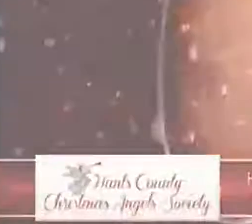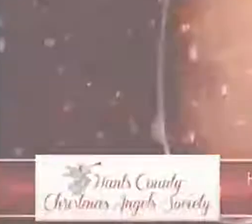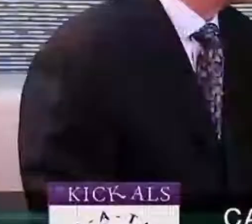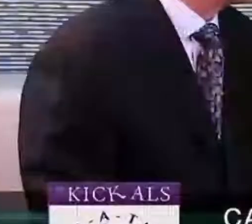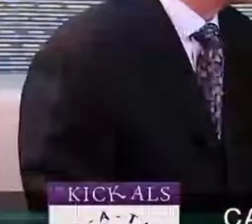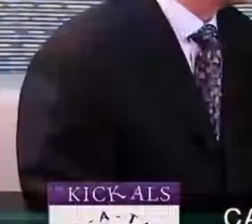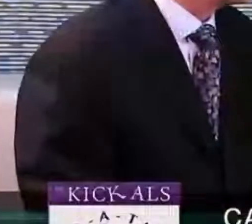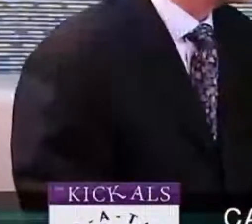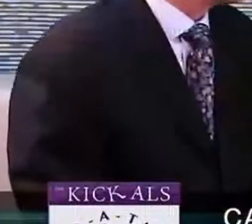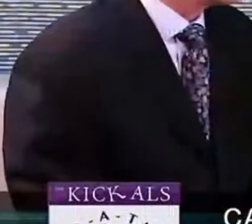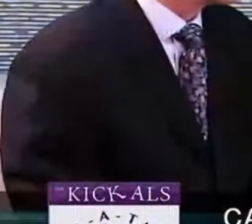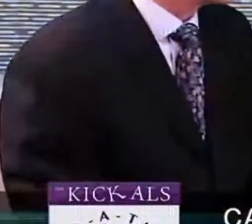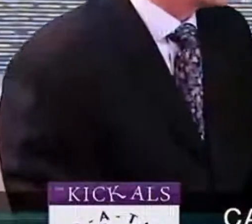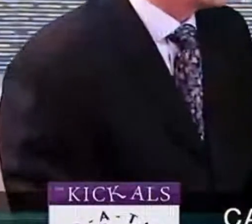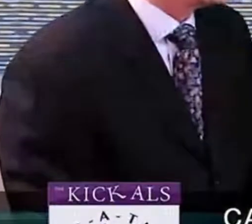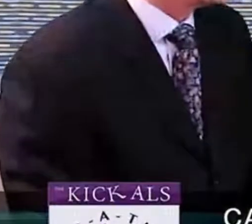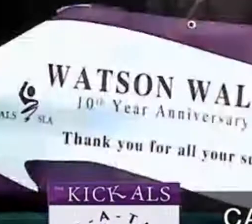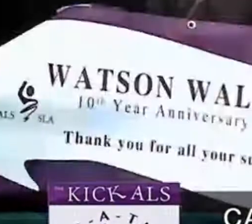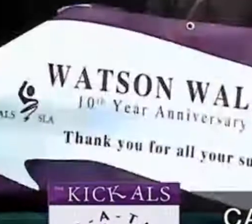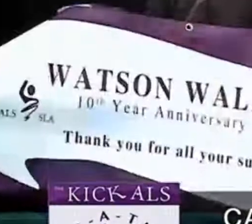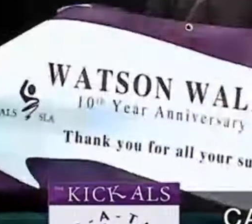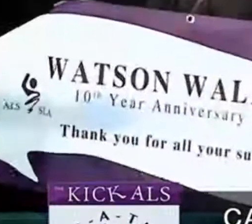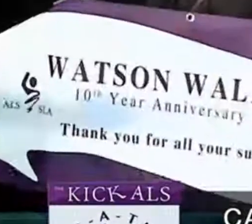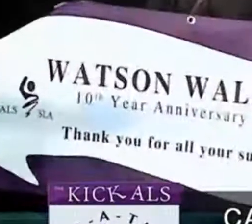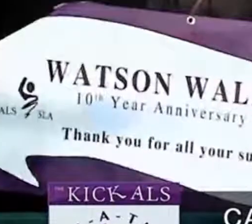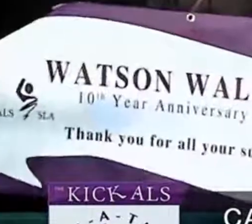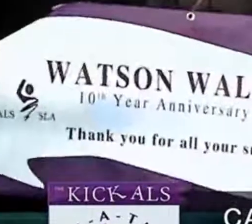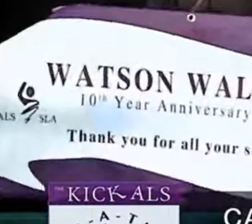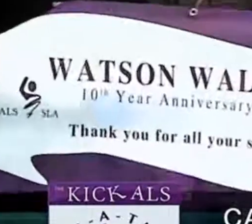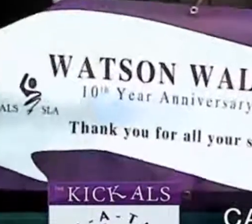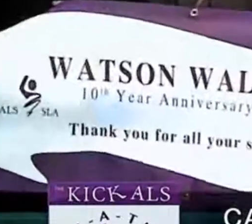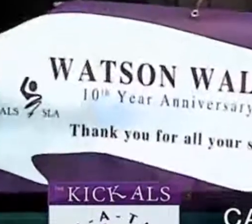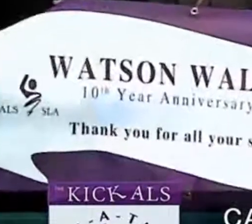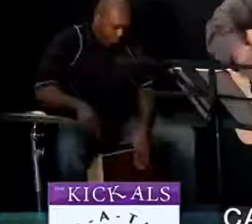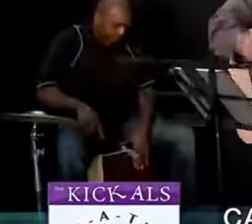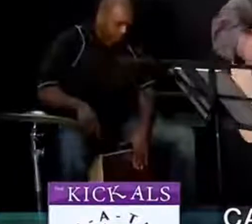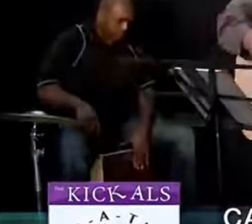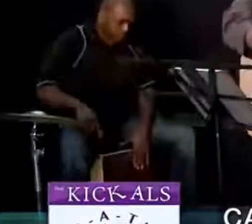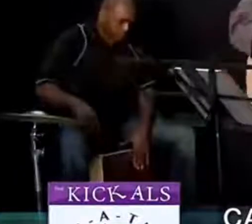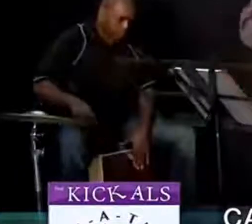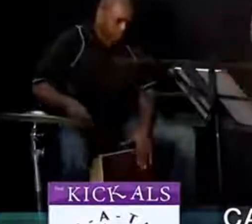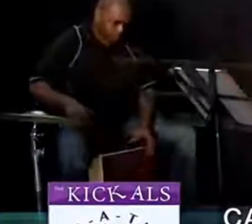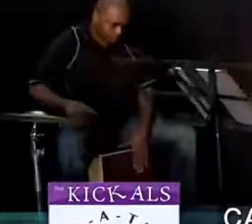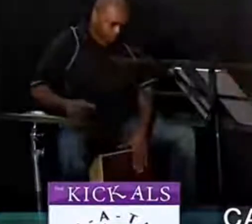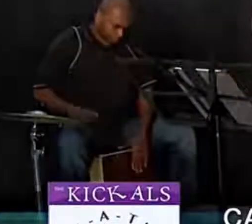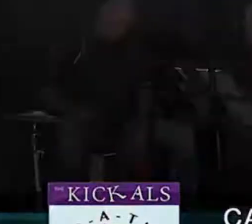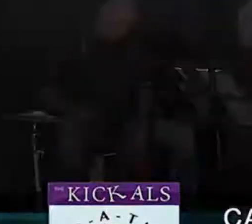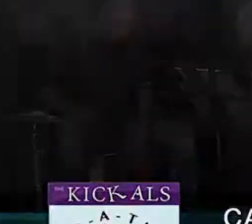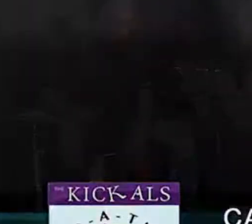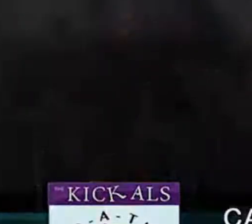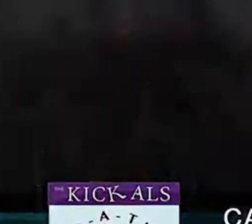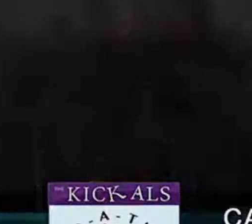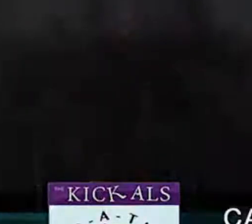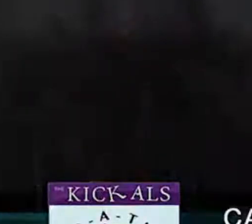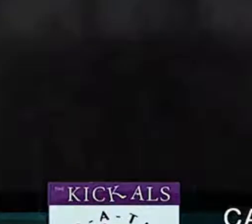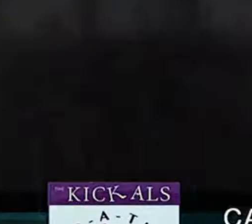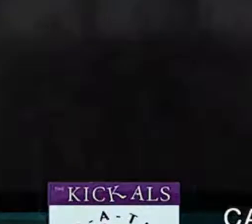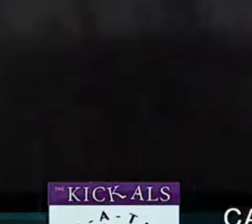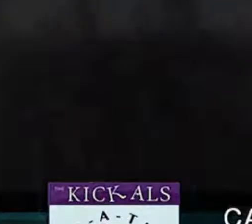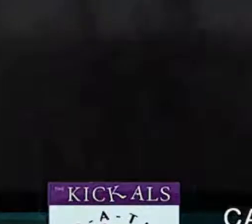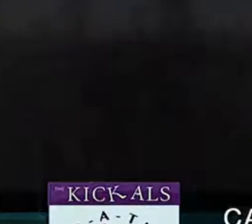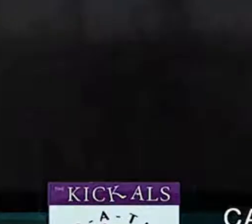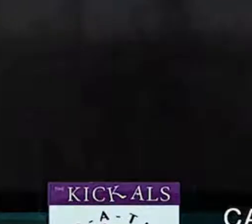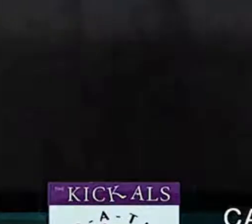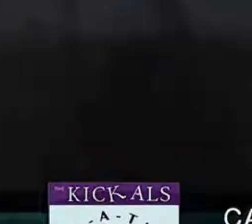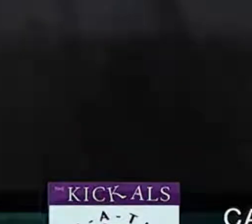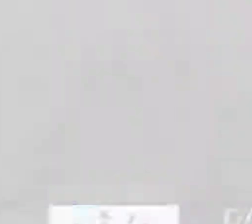That's a major accolade. I mean, to perform with the nylons. The funds raised stay here in Nova Scotia and allow us Maybe then they'll